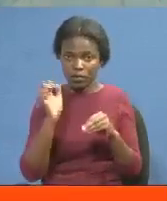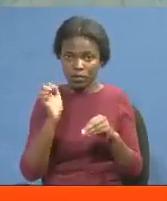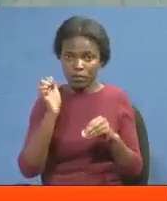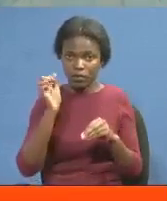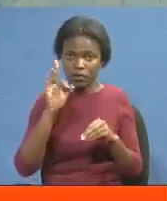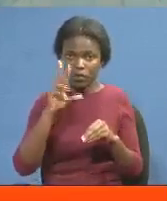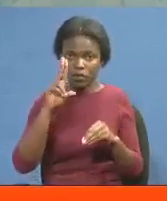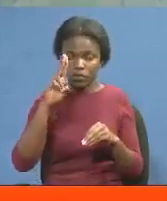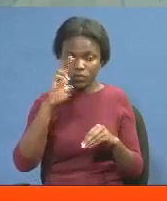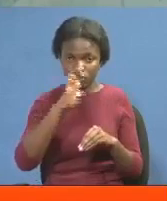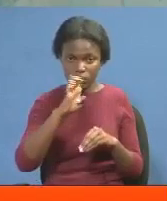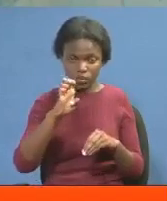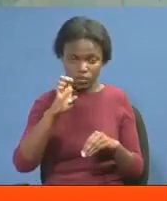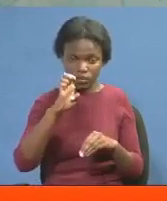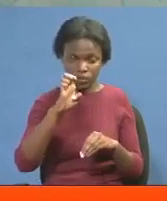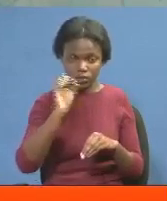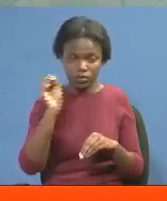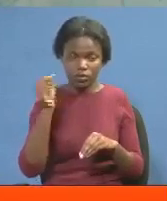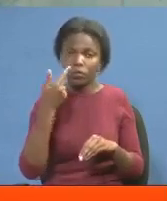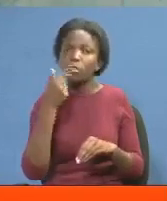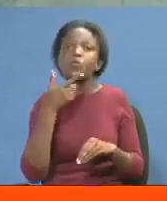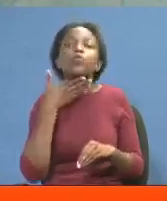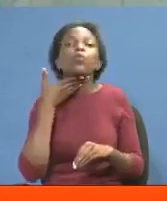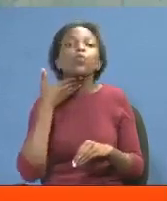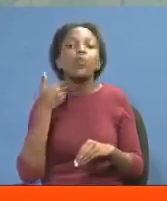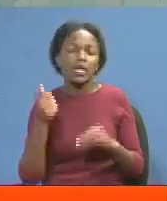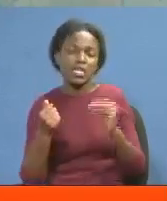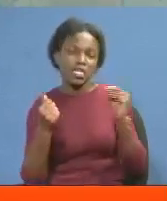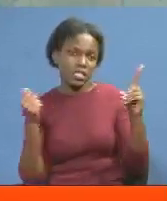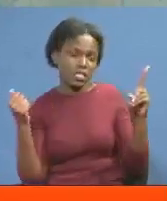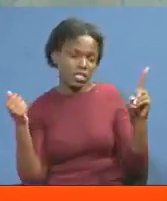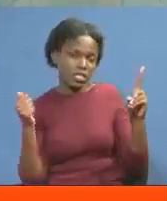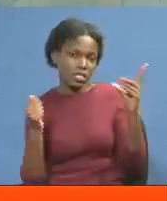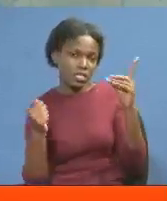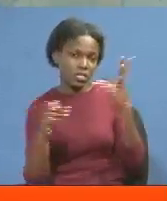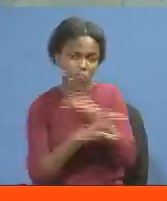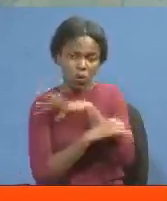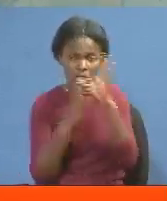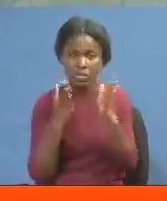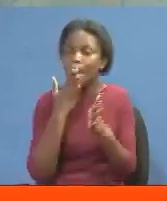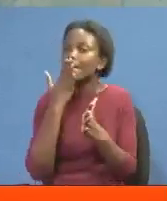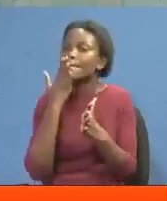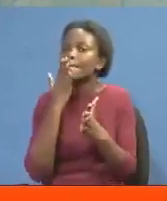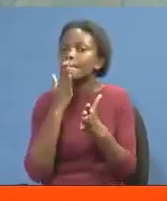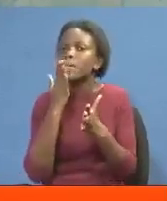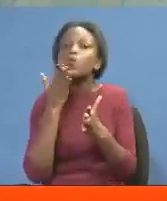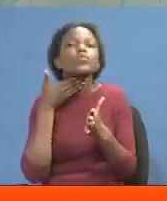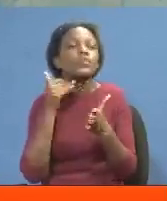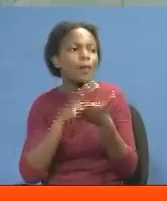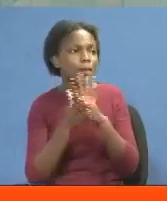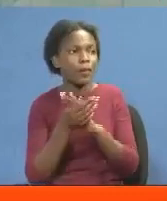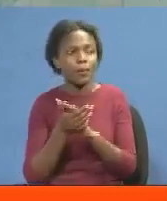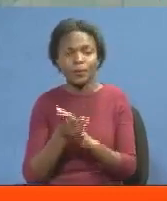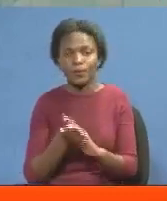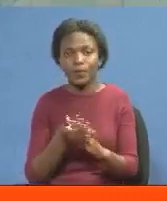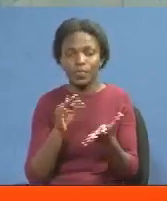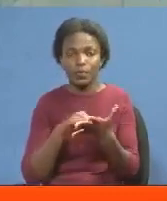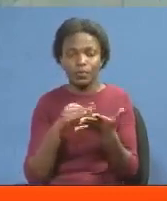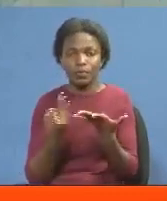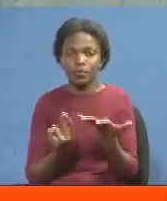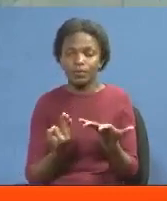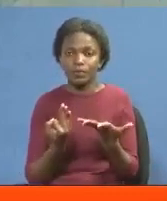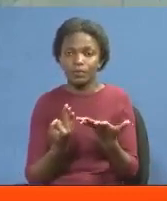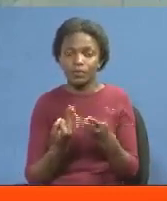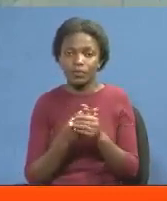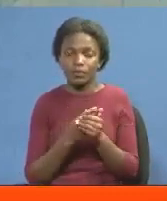and who want to become terrorists. It is our failure of imagination, failure of action, failure of extending our security agency